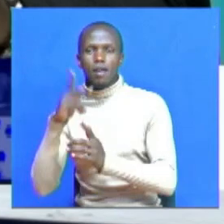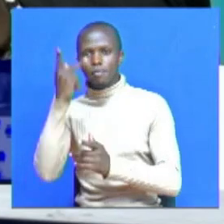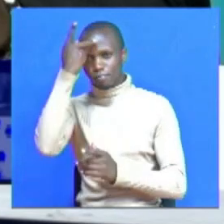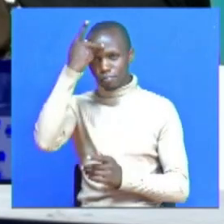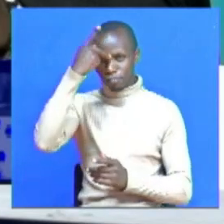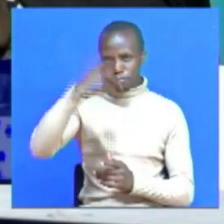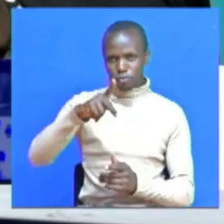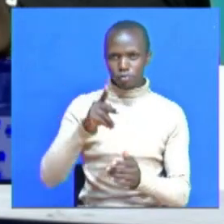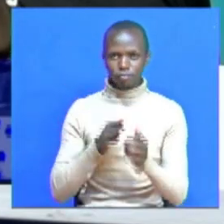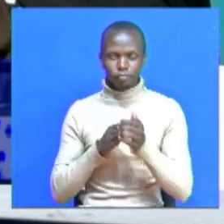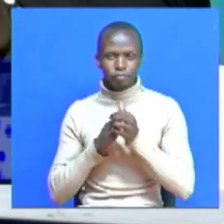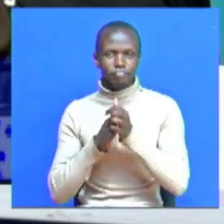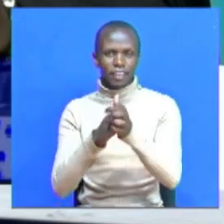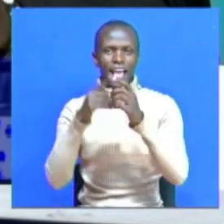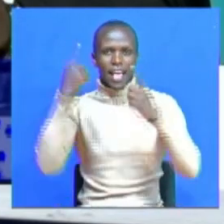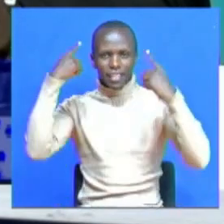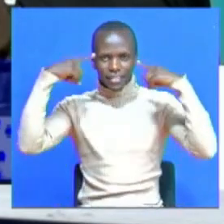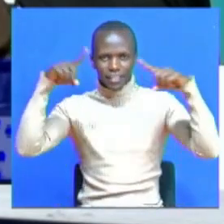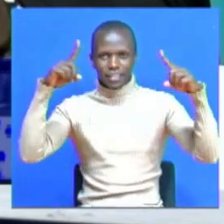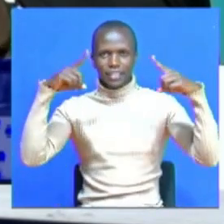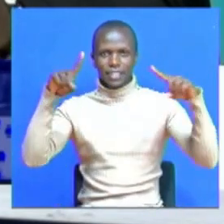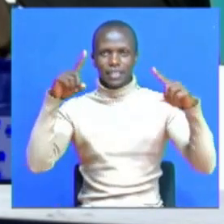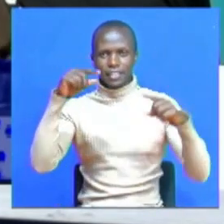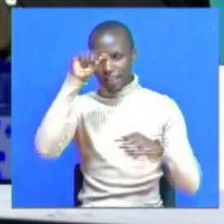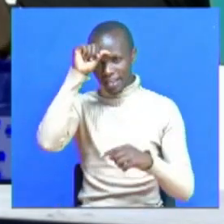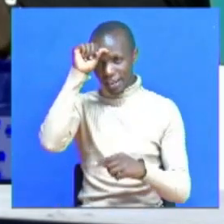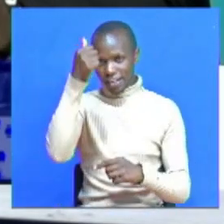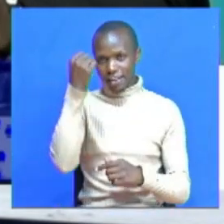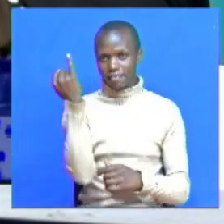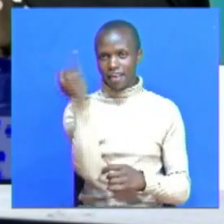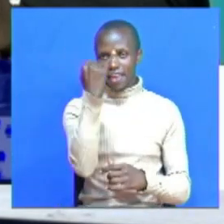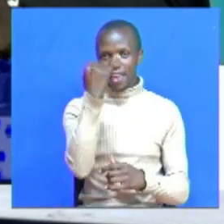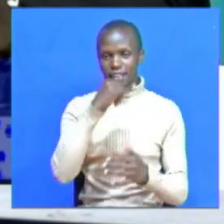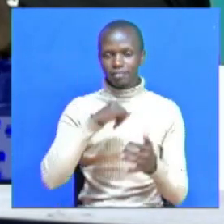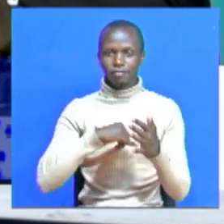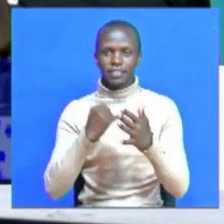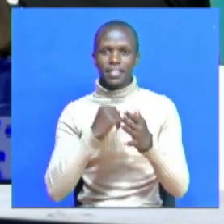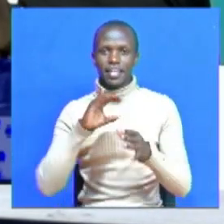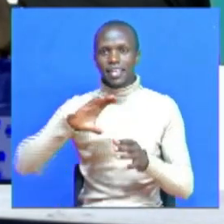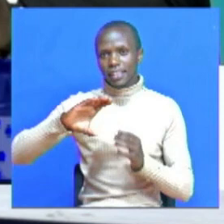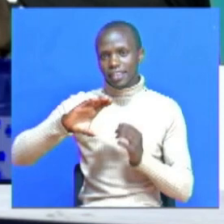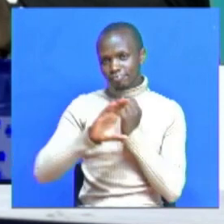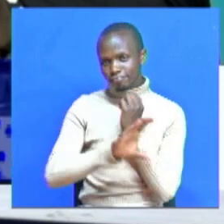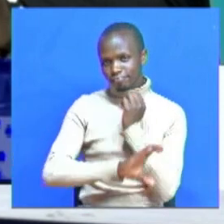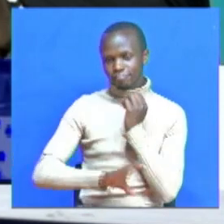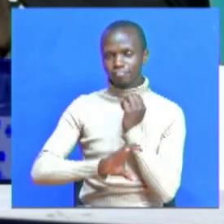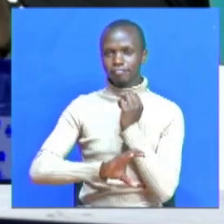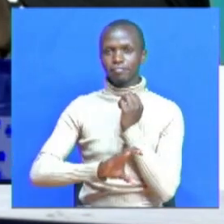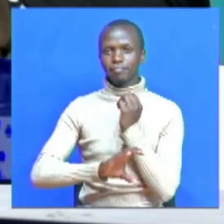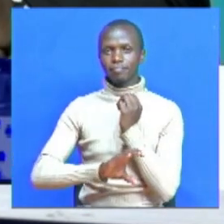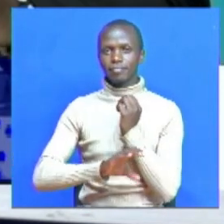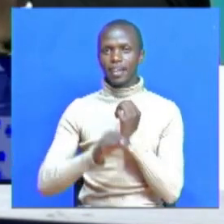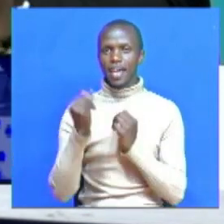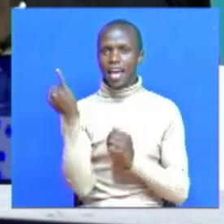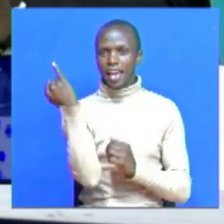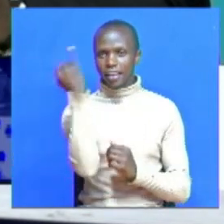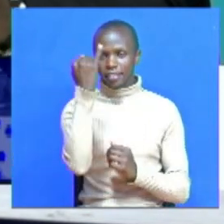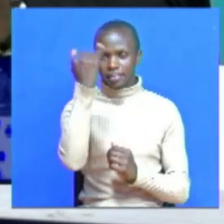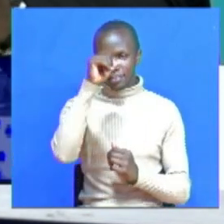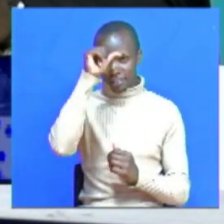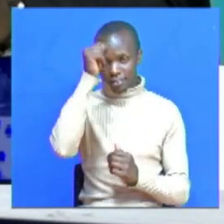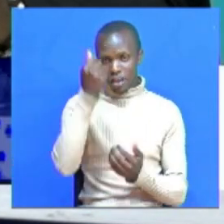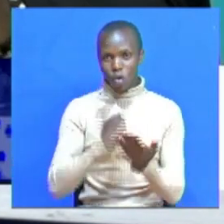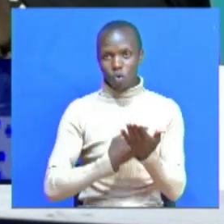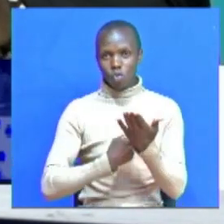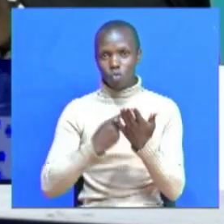at guiding the success of the creative industry in the county. Speaking during the marking of the first County Creative Arts Week and at an Embu